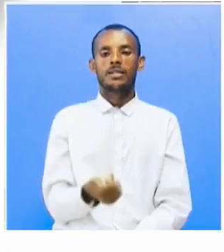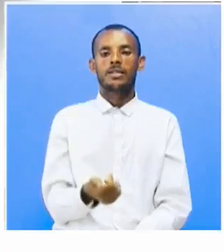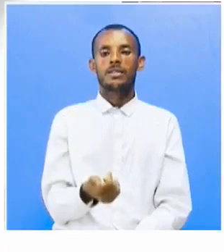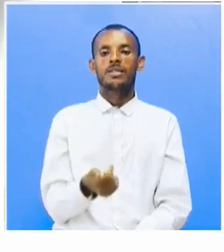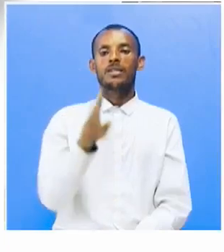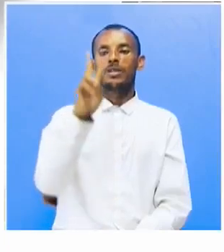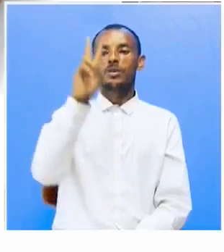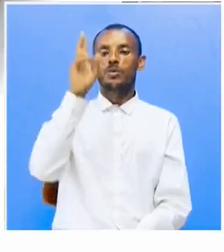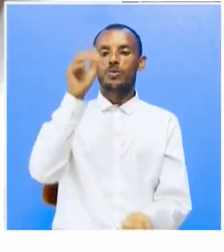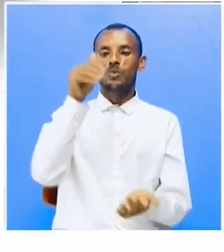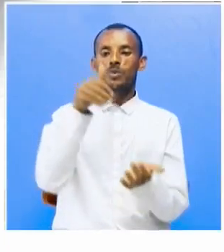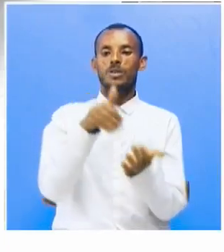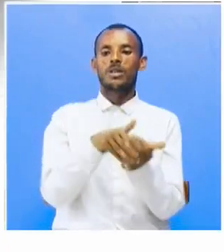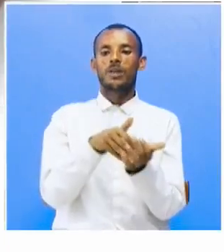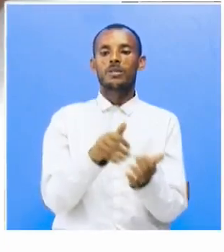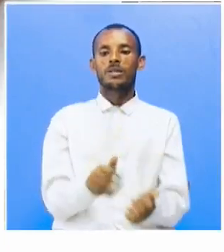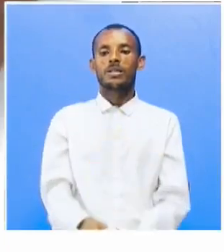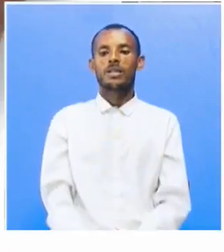2,000